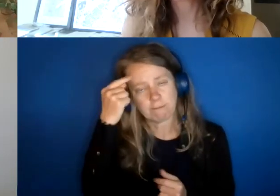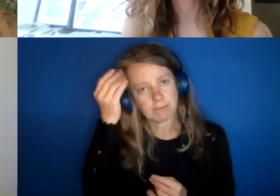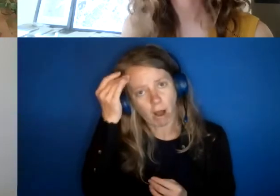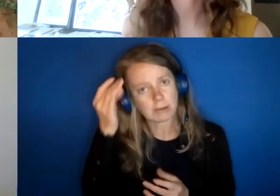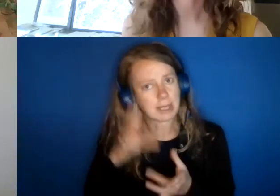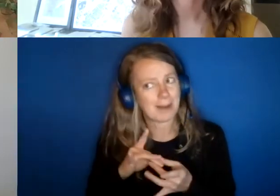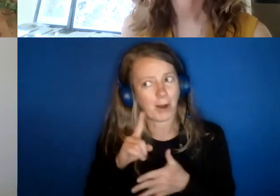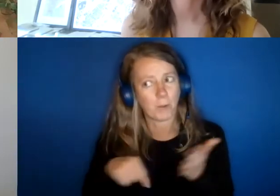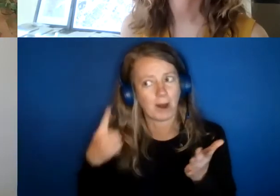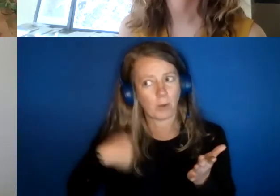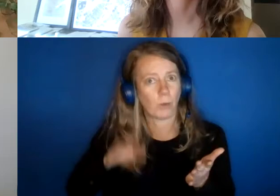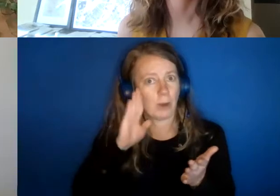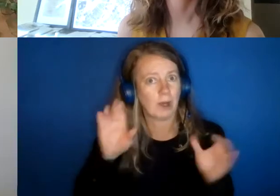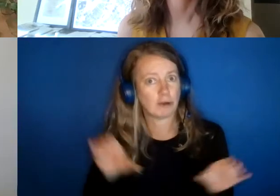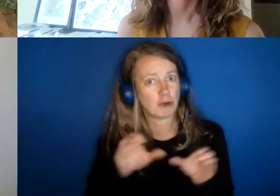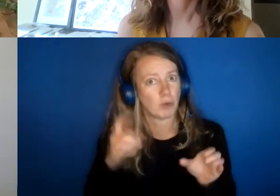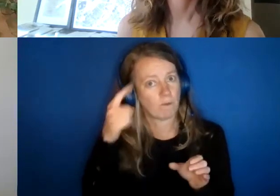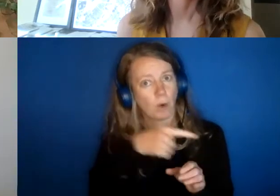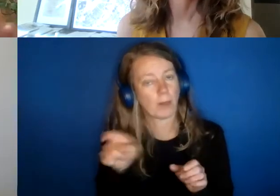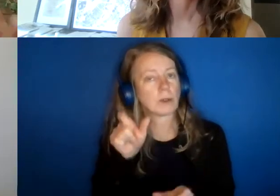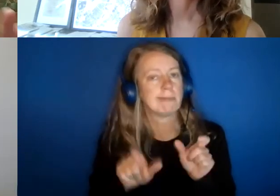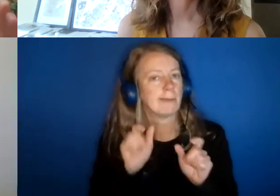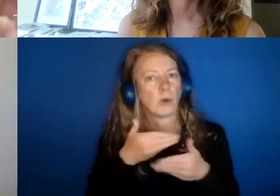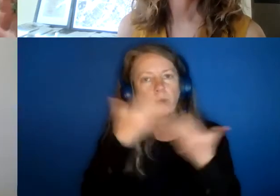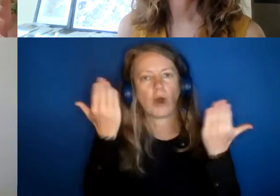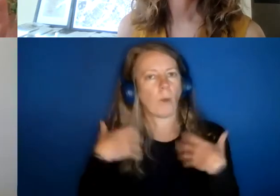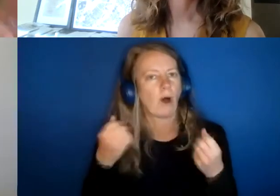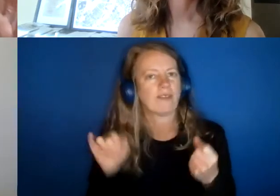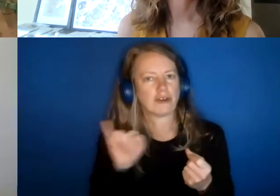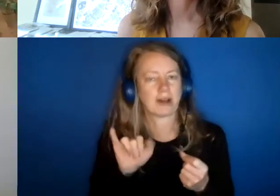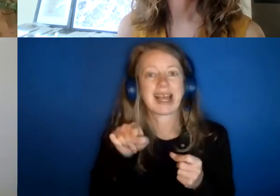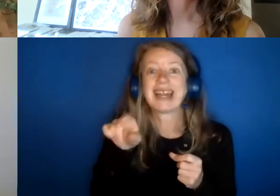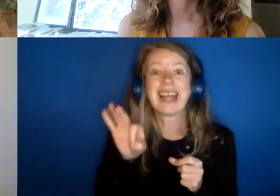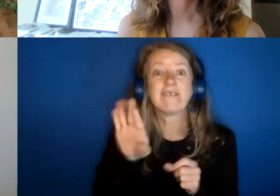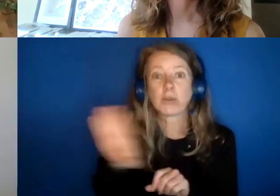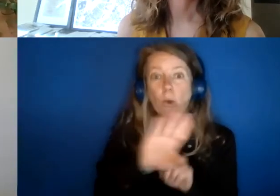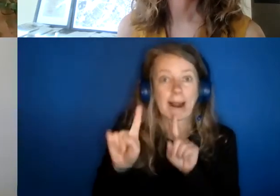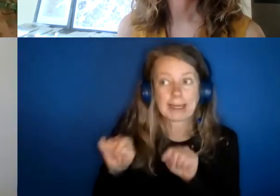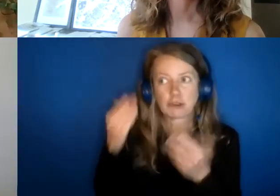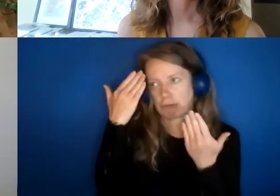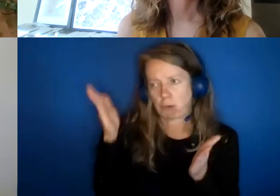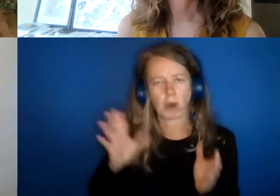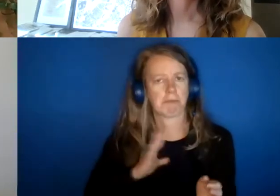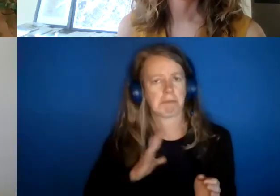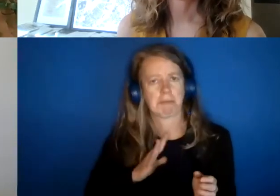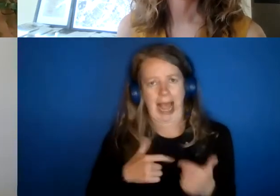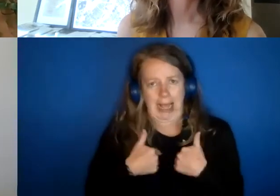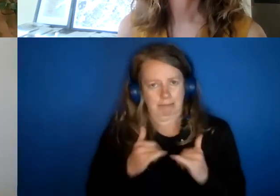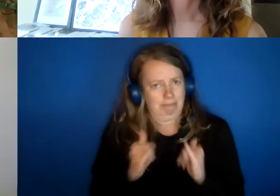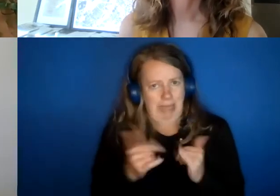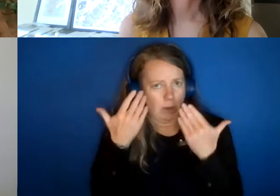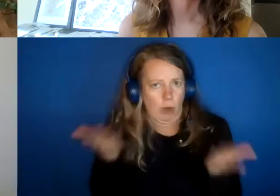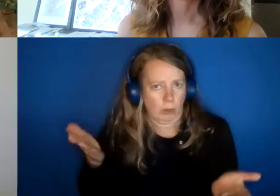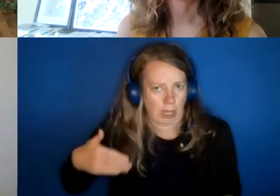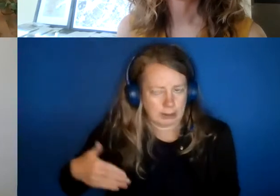what we're going to do for our folks who are uninsured? And it's okay if the answer is you don't know yet, because like I said, I don't know yet. And we're